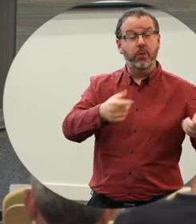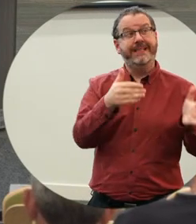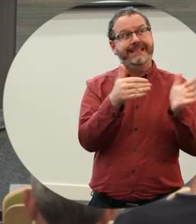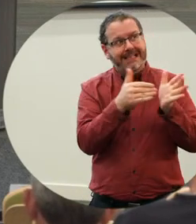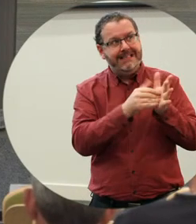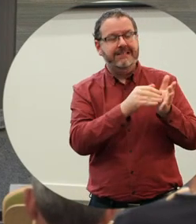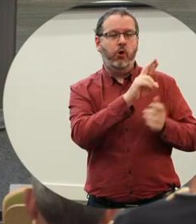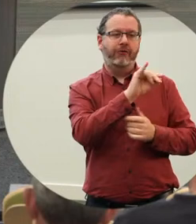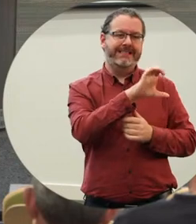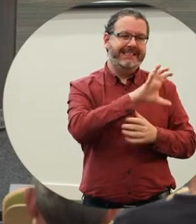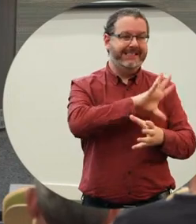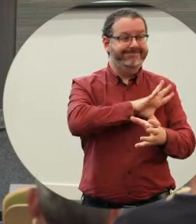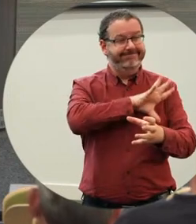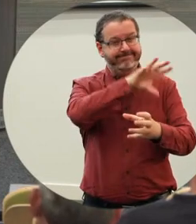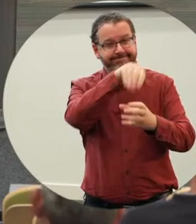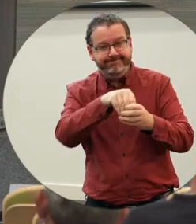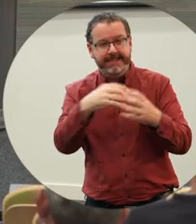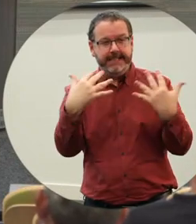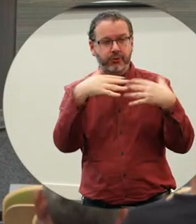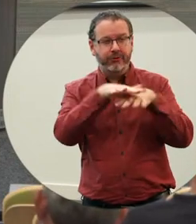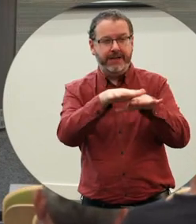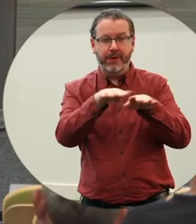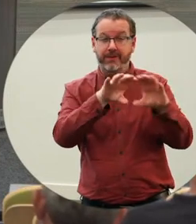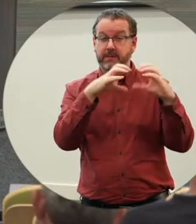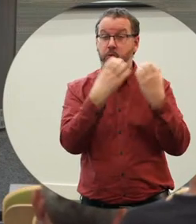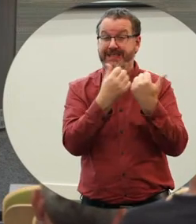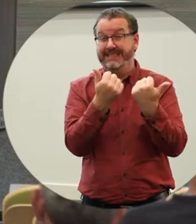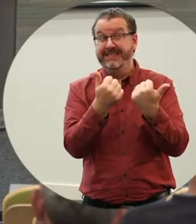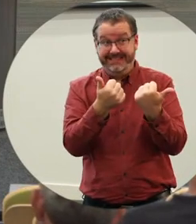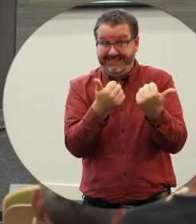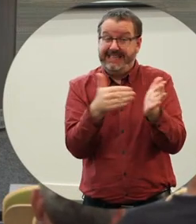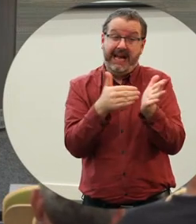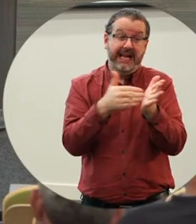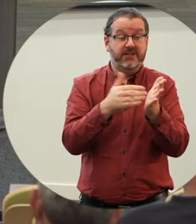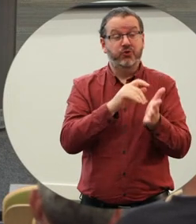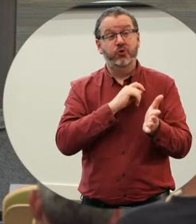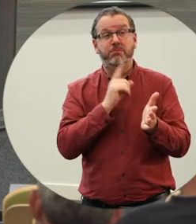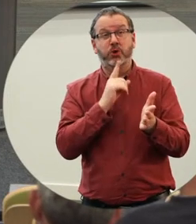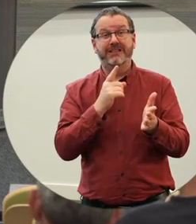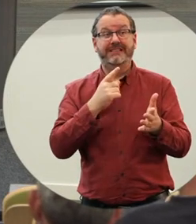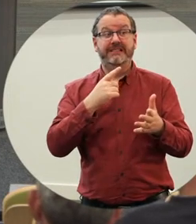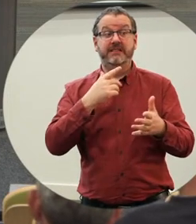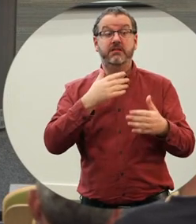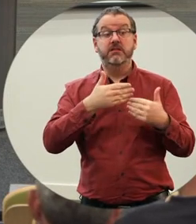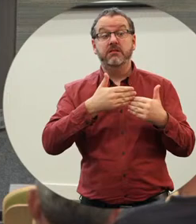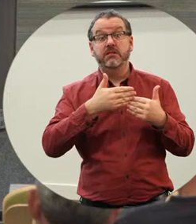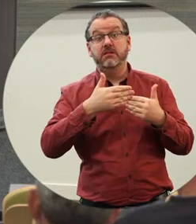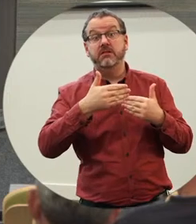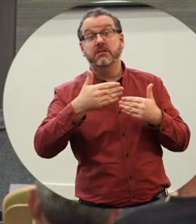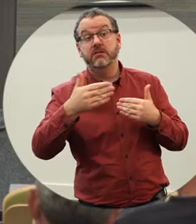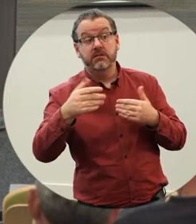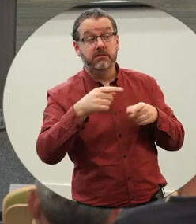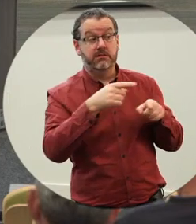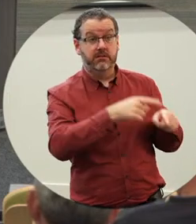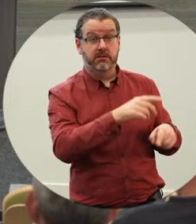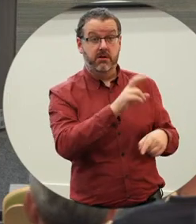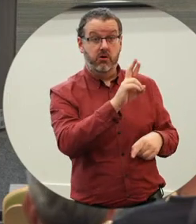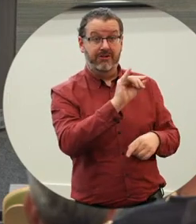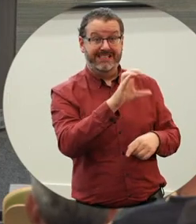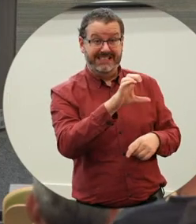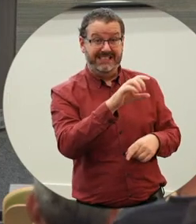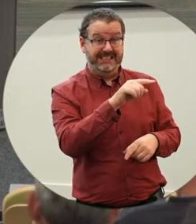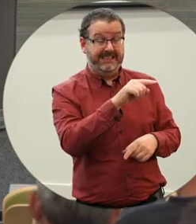community and accepted by the community, when the chips were down, you know, those of them who stayed in the